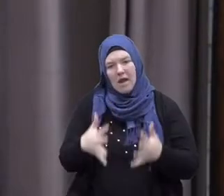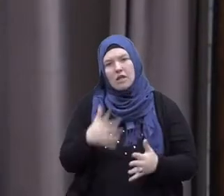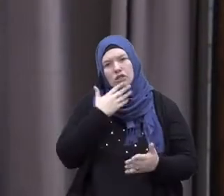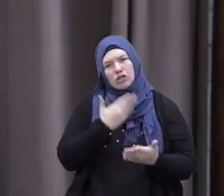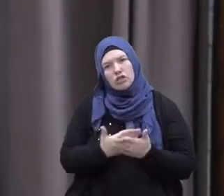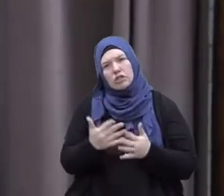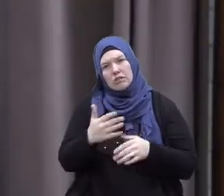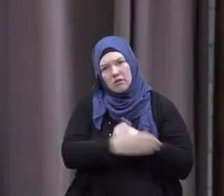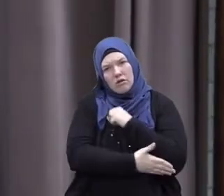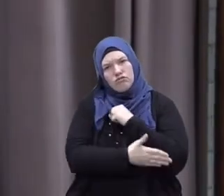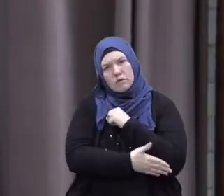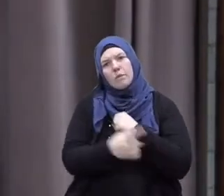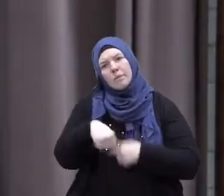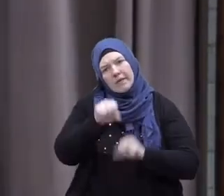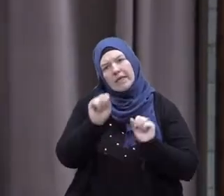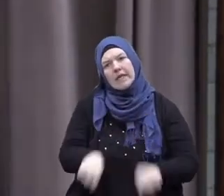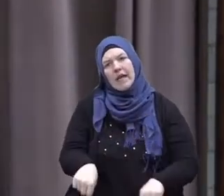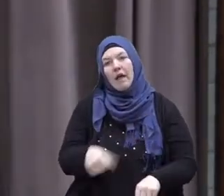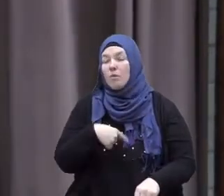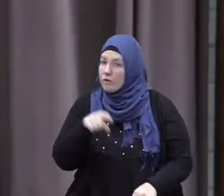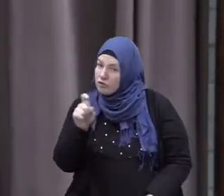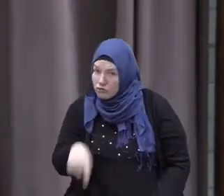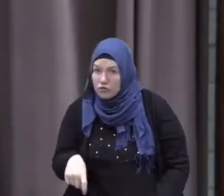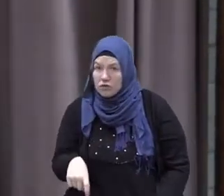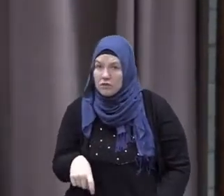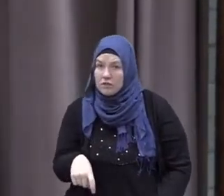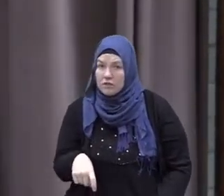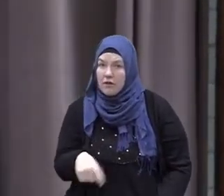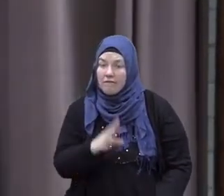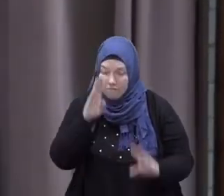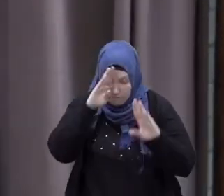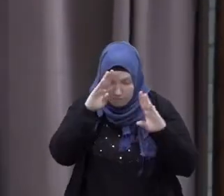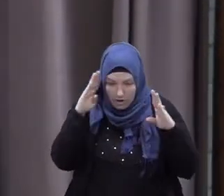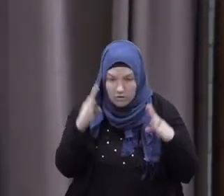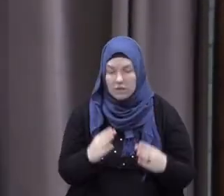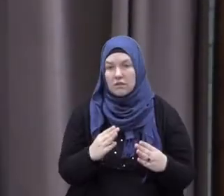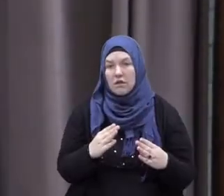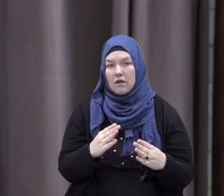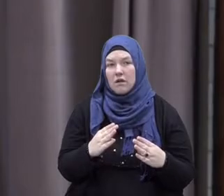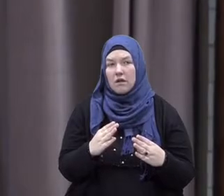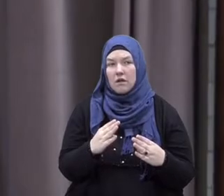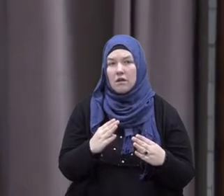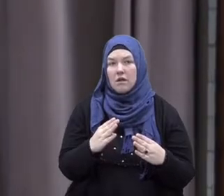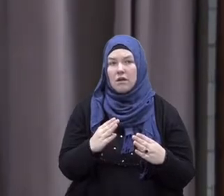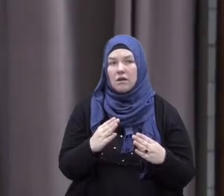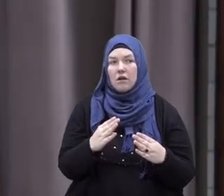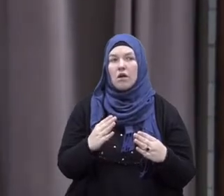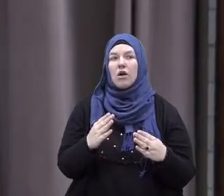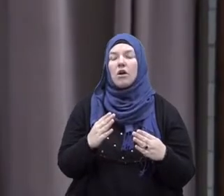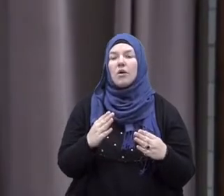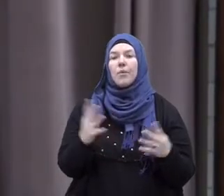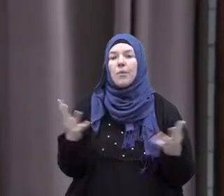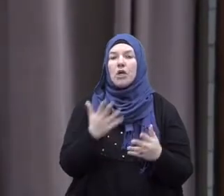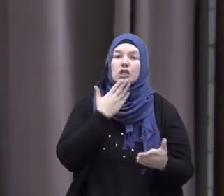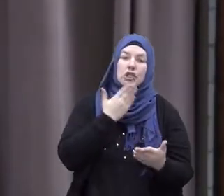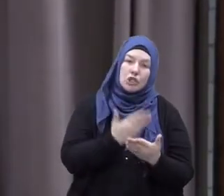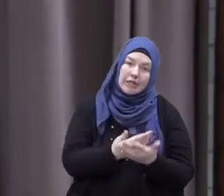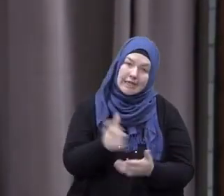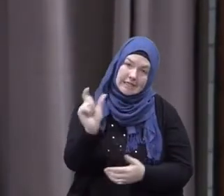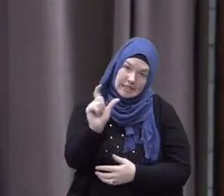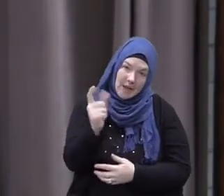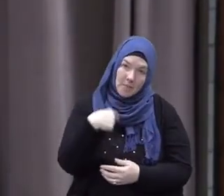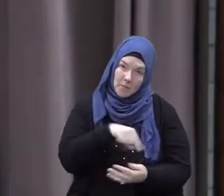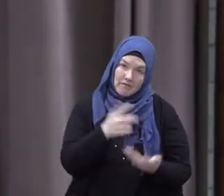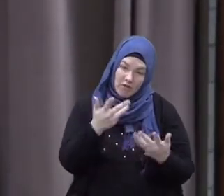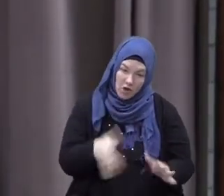I believe we can and we should focus on combining what is good in Islam that we